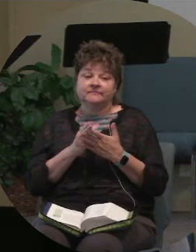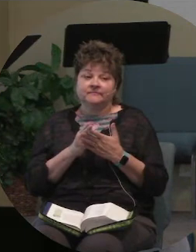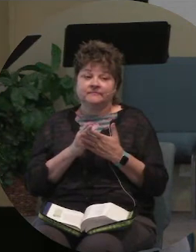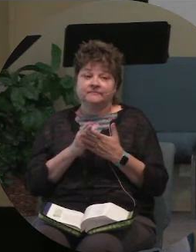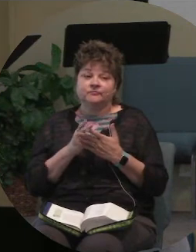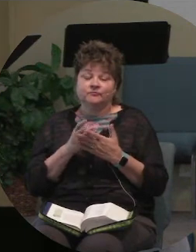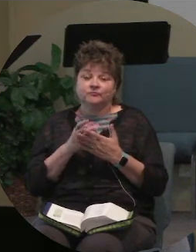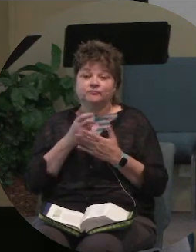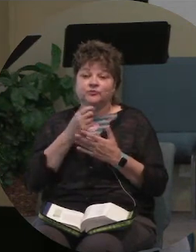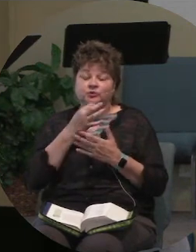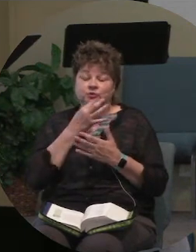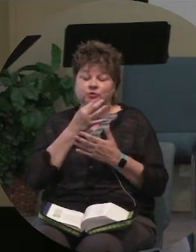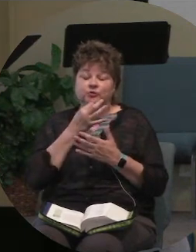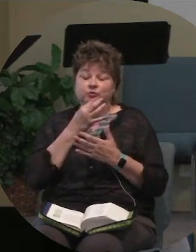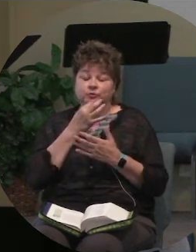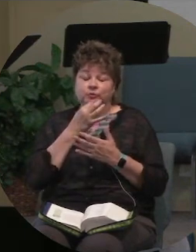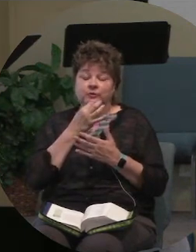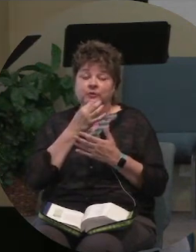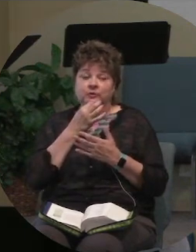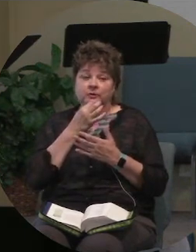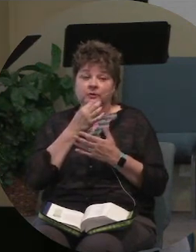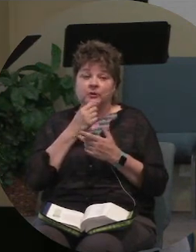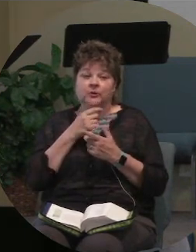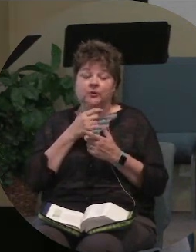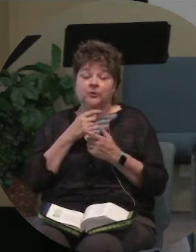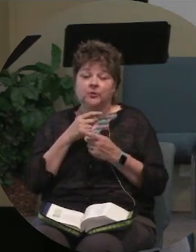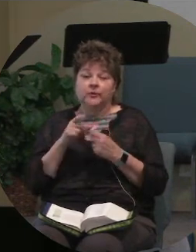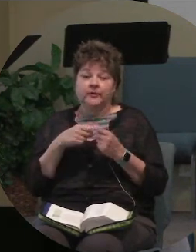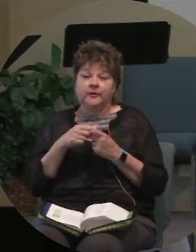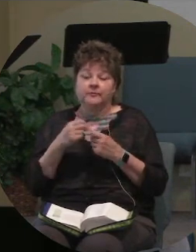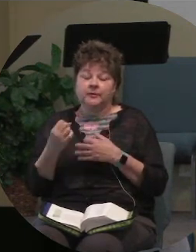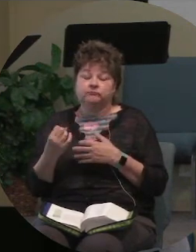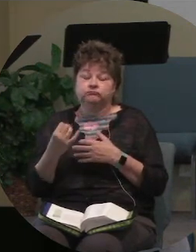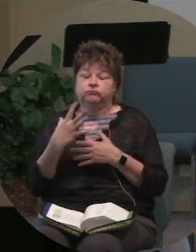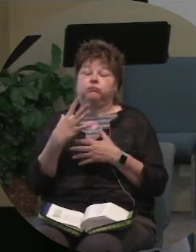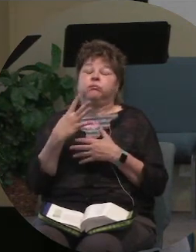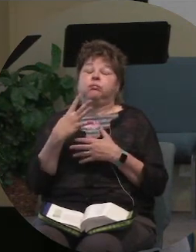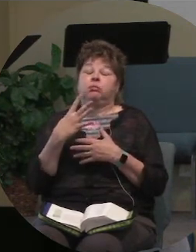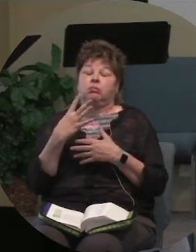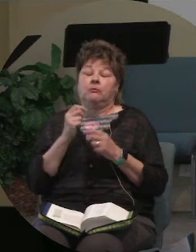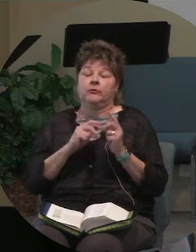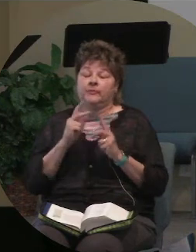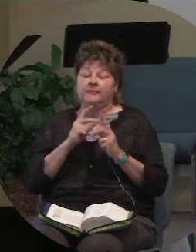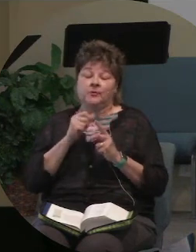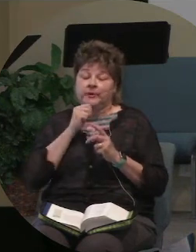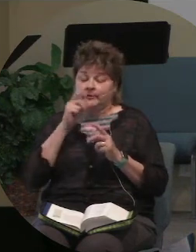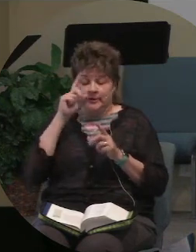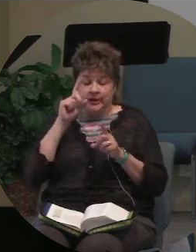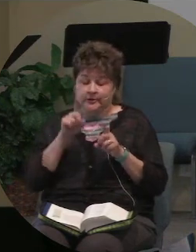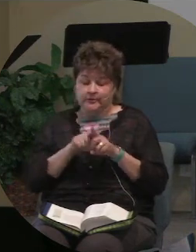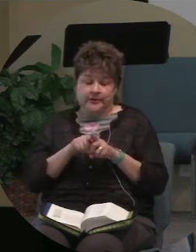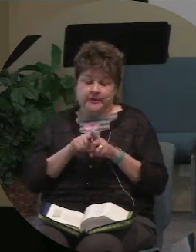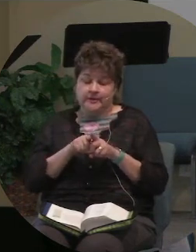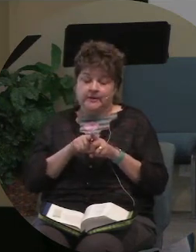we're going to be bombarded with people we don't agree with. With ideas and ideals